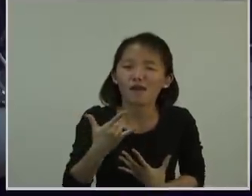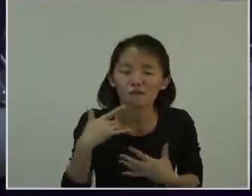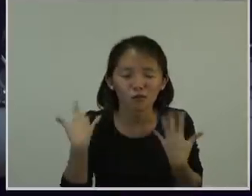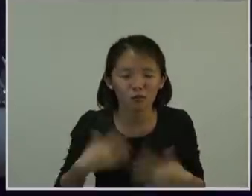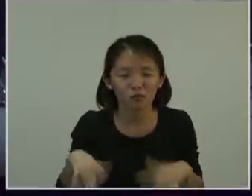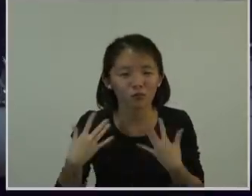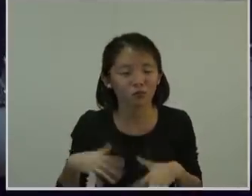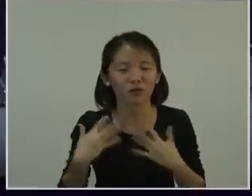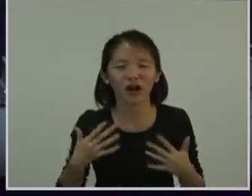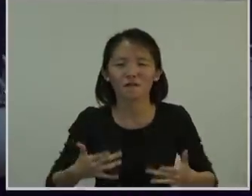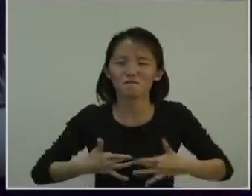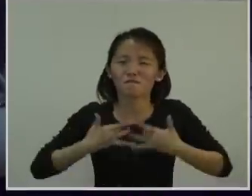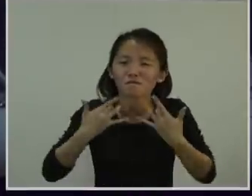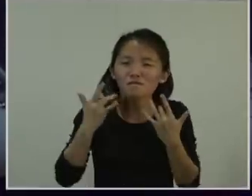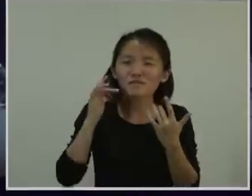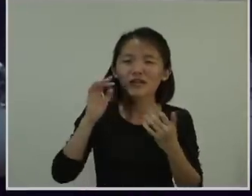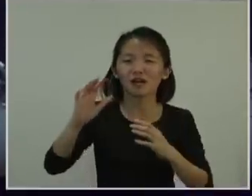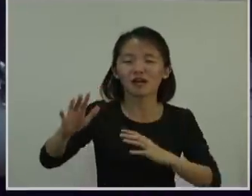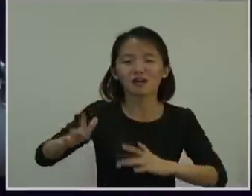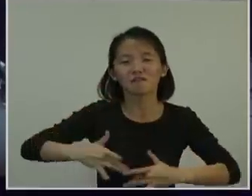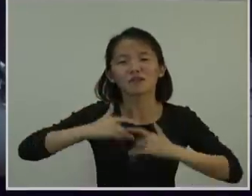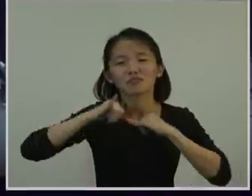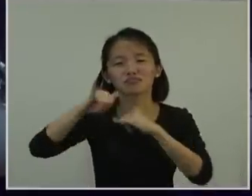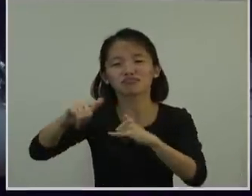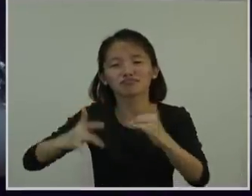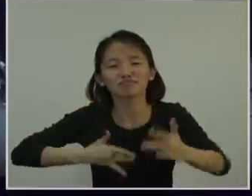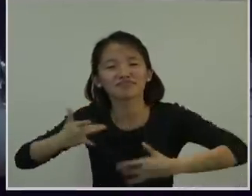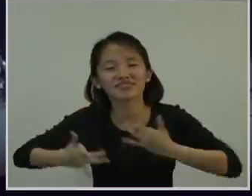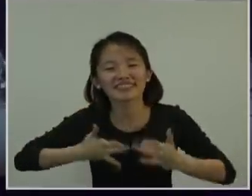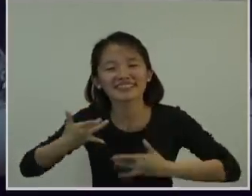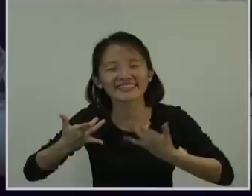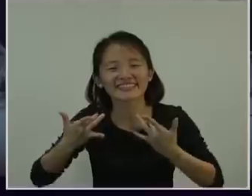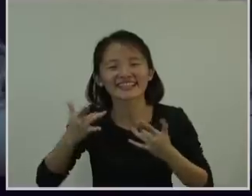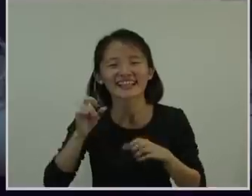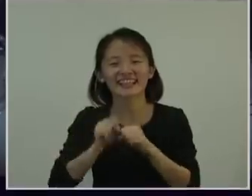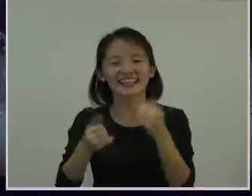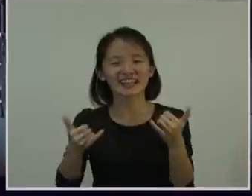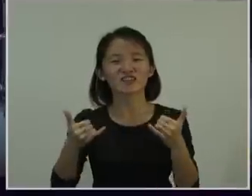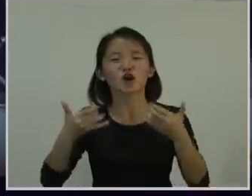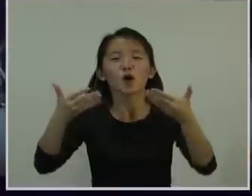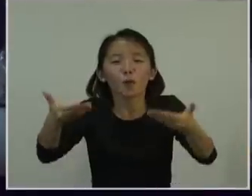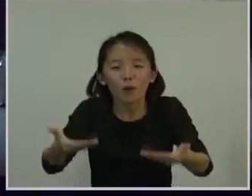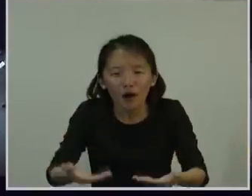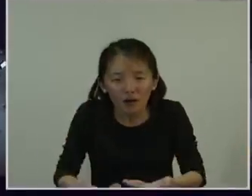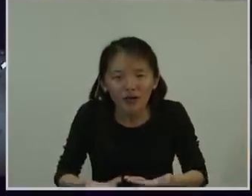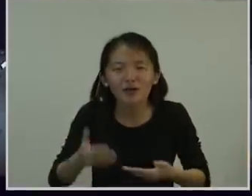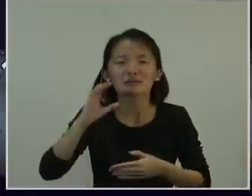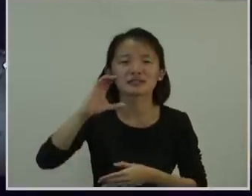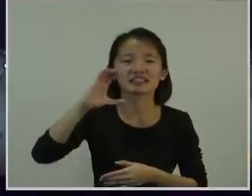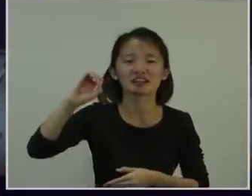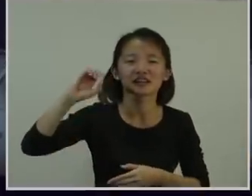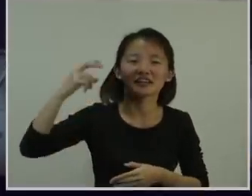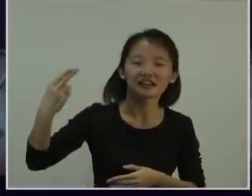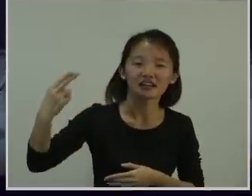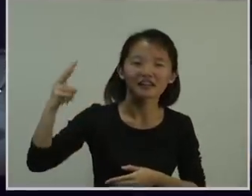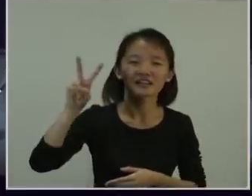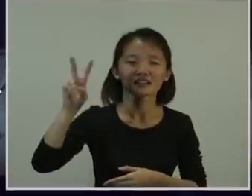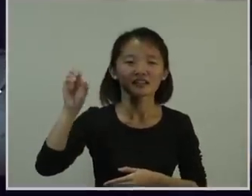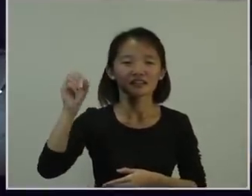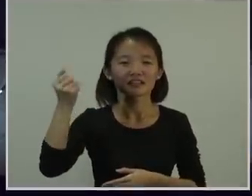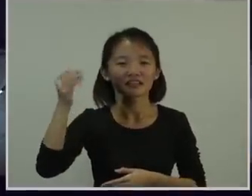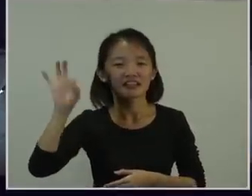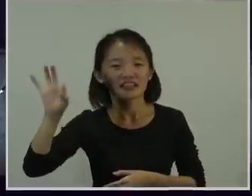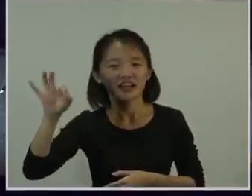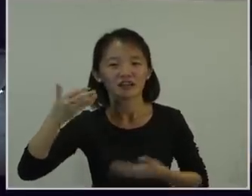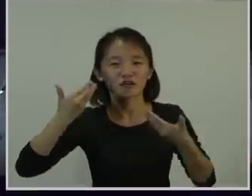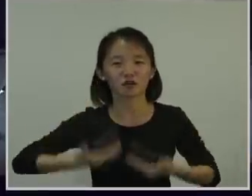your excitement, and I'm equally excited as well. Welcome to the Celebration of Hope 2019. My name is